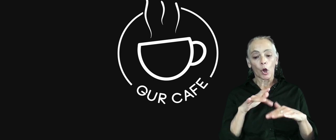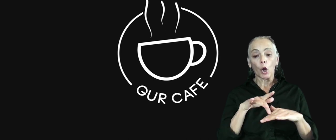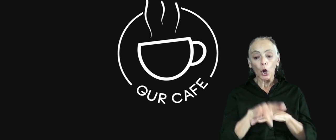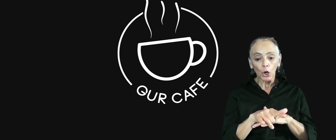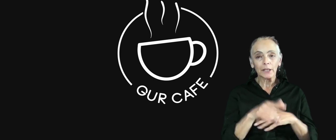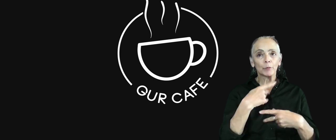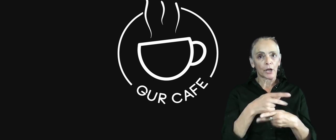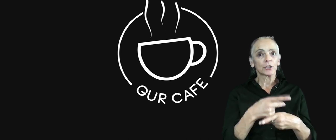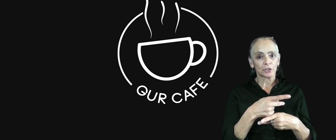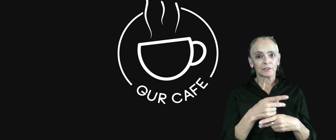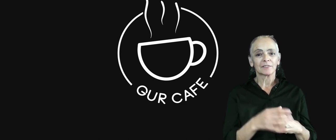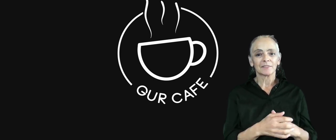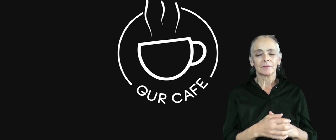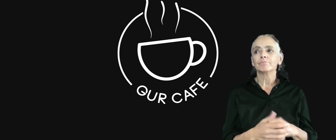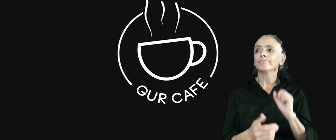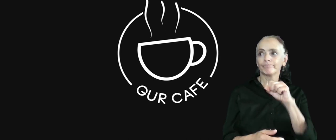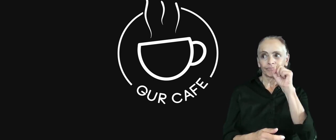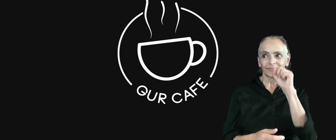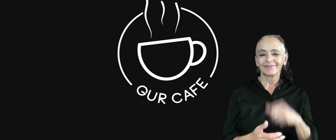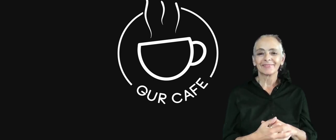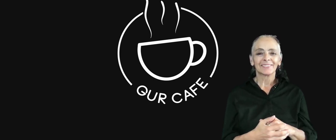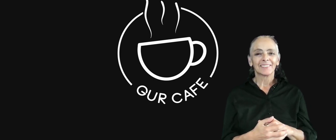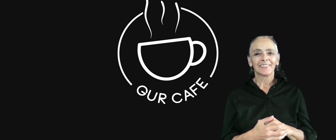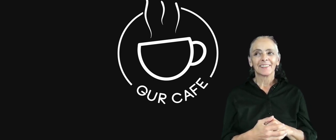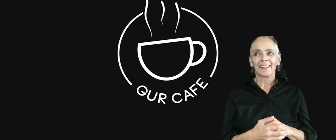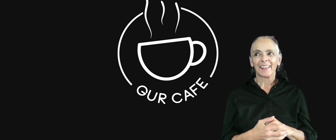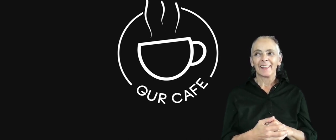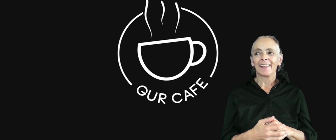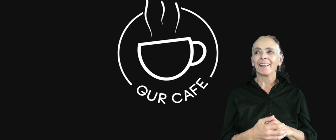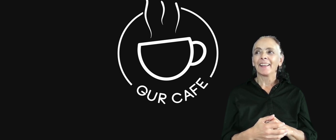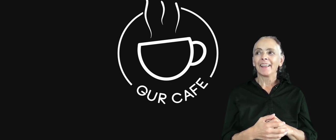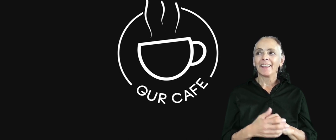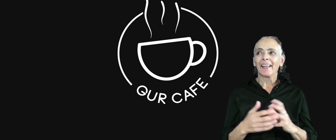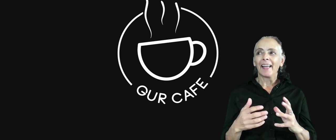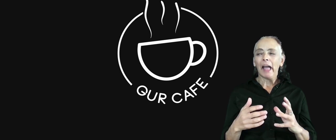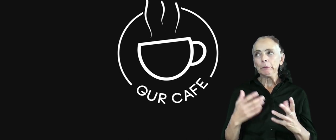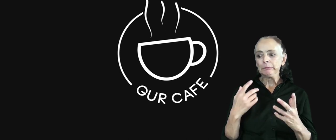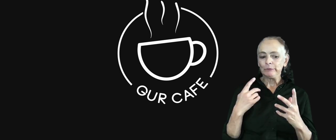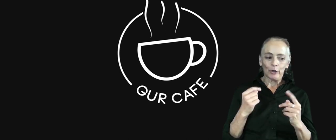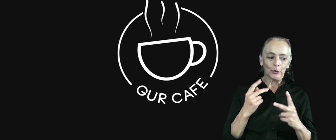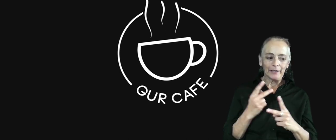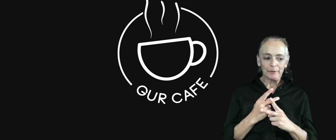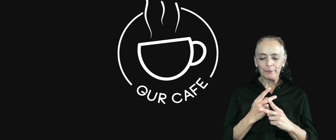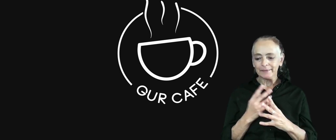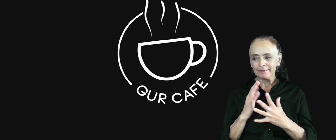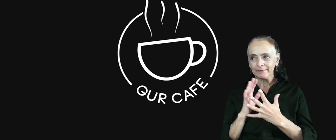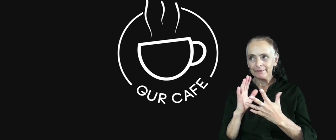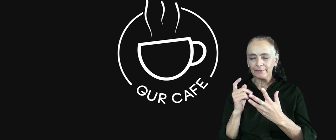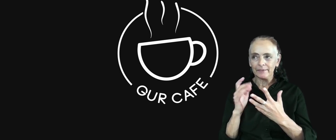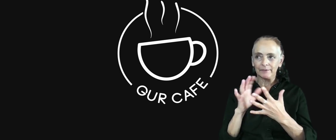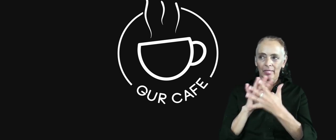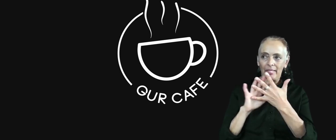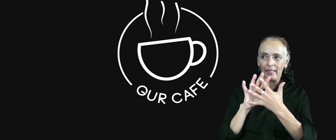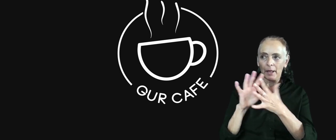production. You know, that was So maybe you want to keeping say keeping an NDA as much as possible. I'm like yes. Yeah, you know, that one that I cannot talk about,